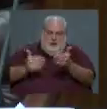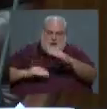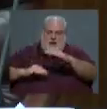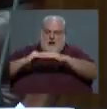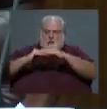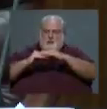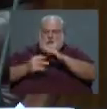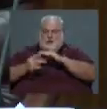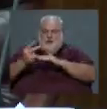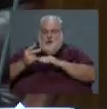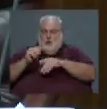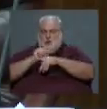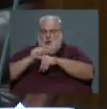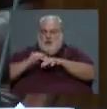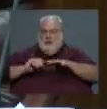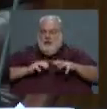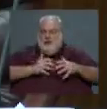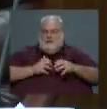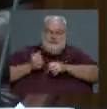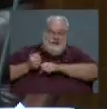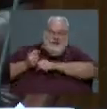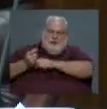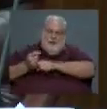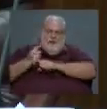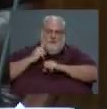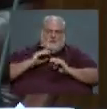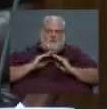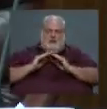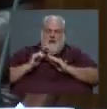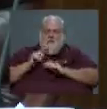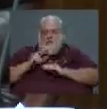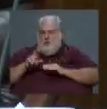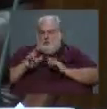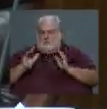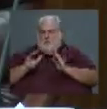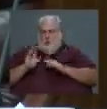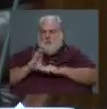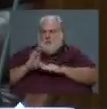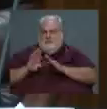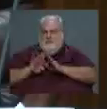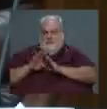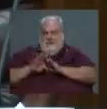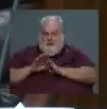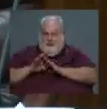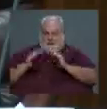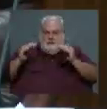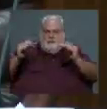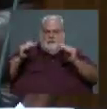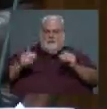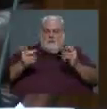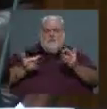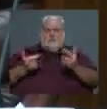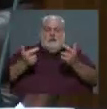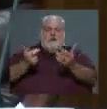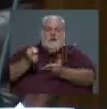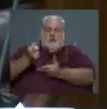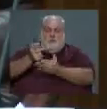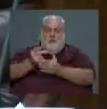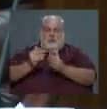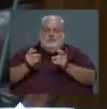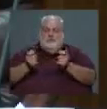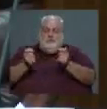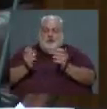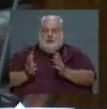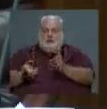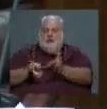2 entrepreneurial training courses per year for the City of Little Rock Small Business Development Office, and for the purposes, a resolution to authorize the City